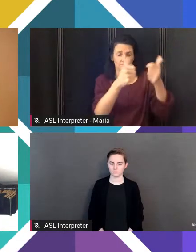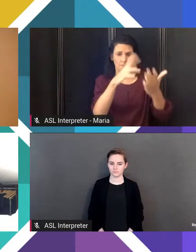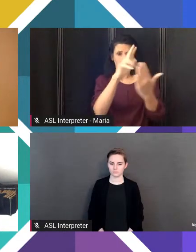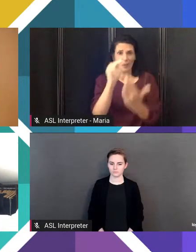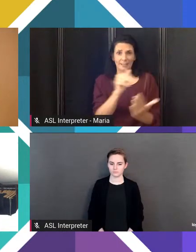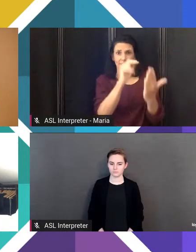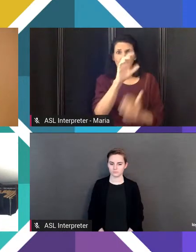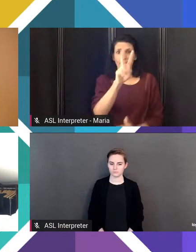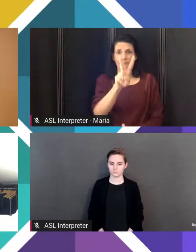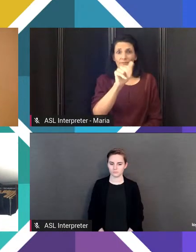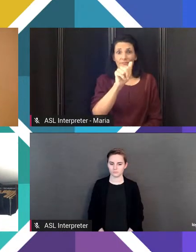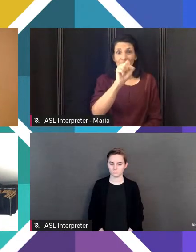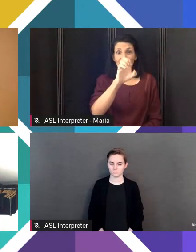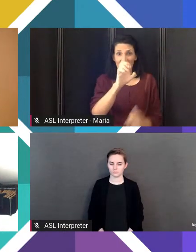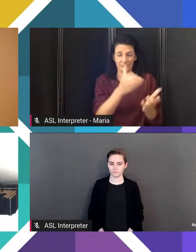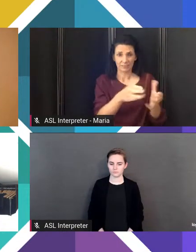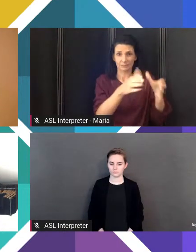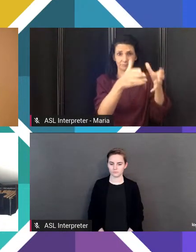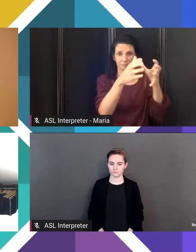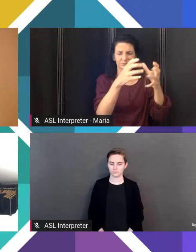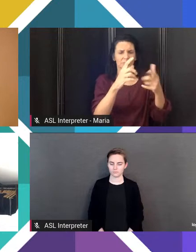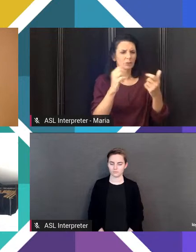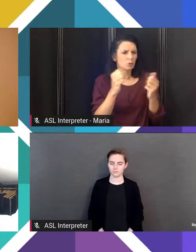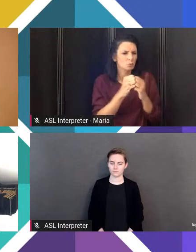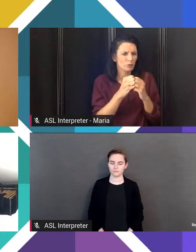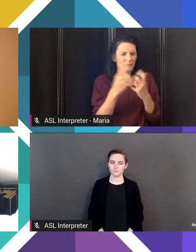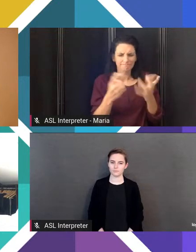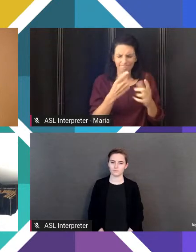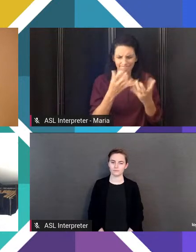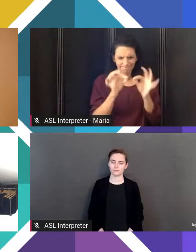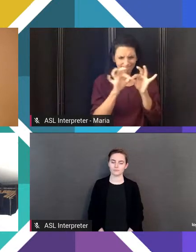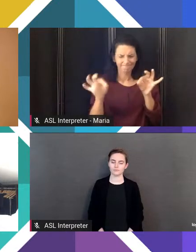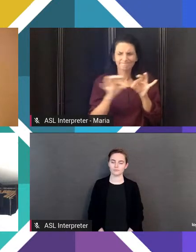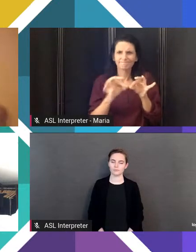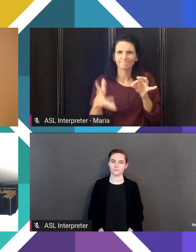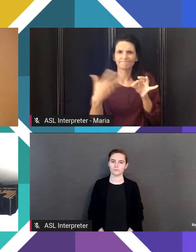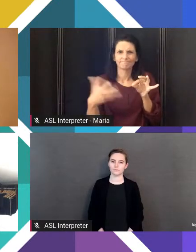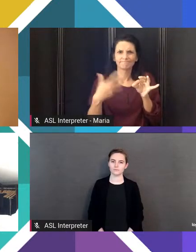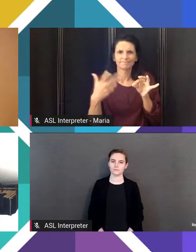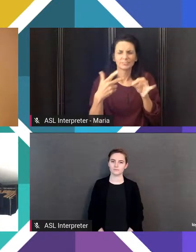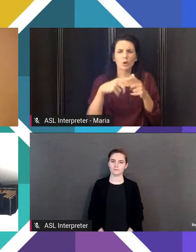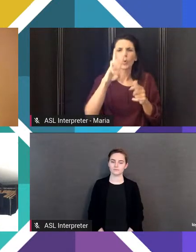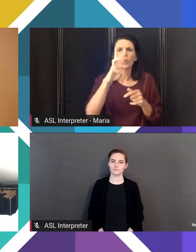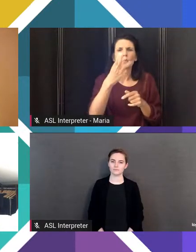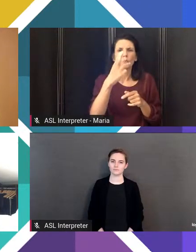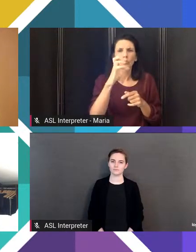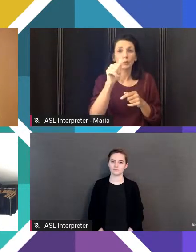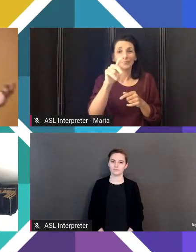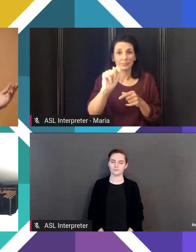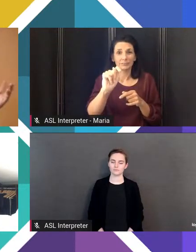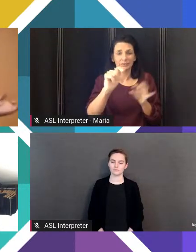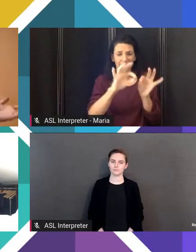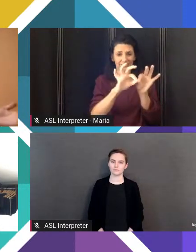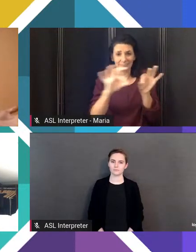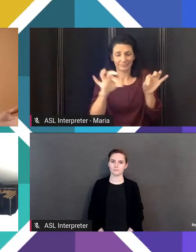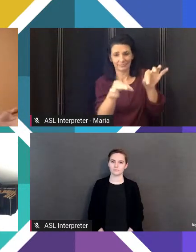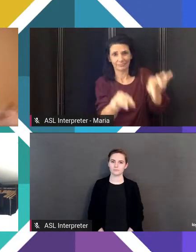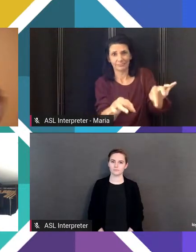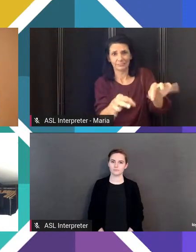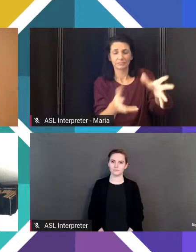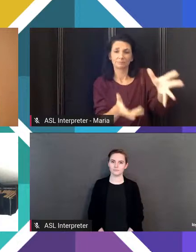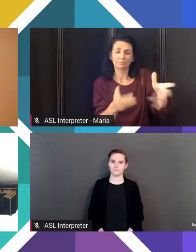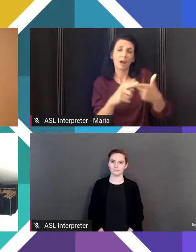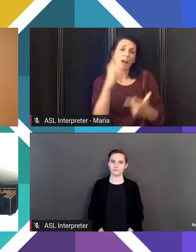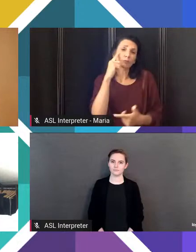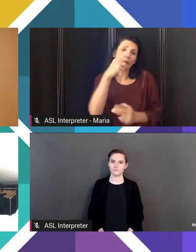it had a piece of like straw, not straw, wheat in it. And I did that because I thought it would be fun to